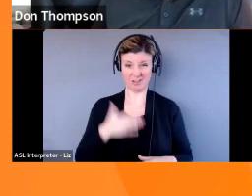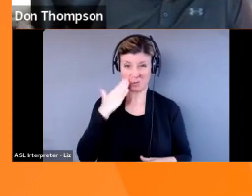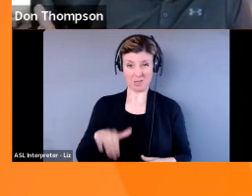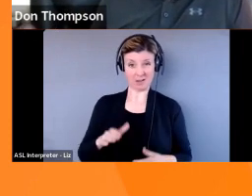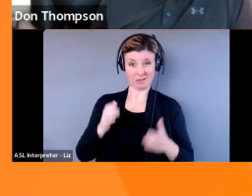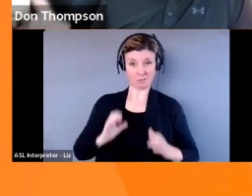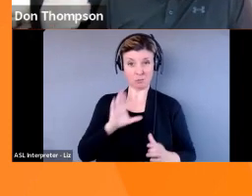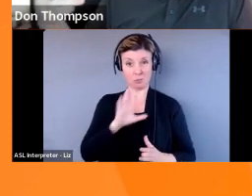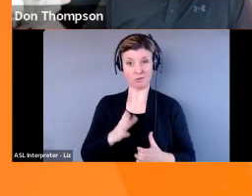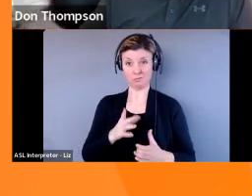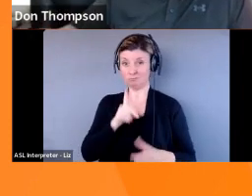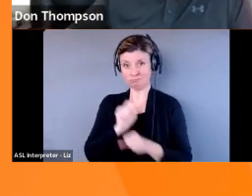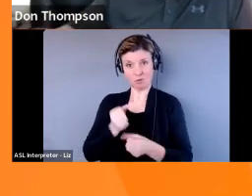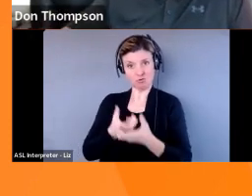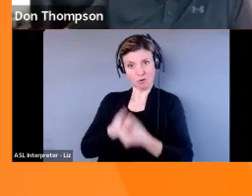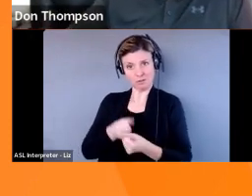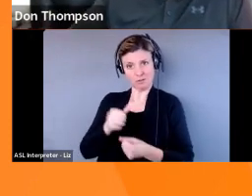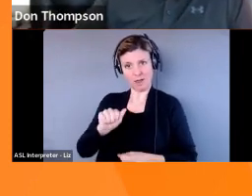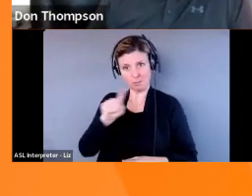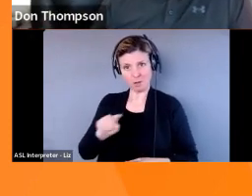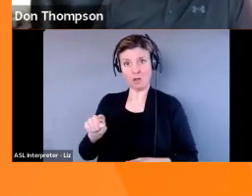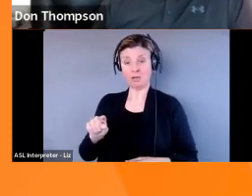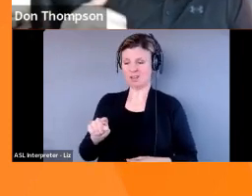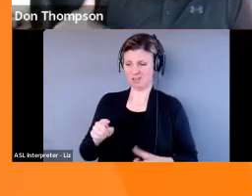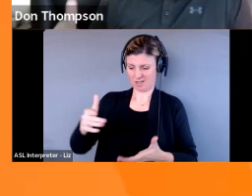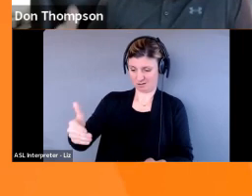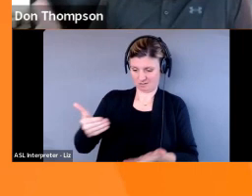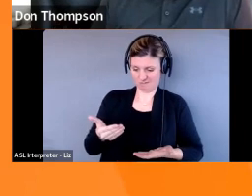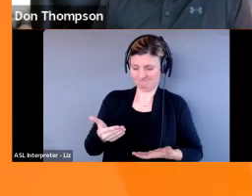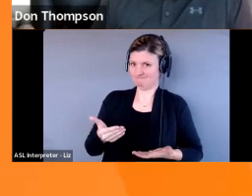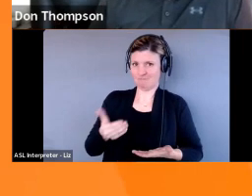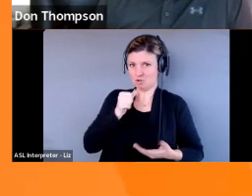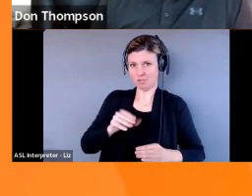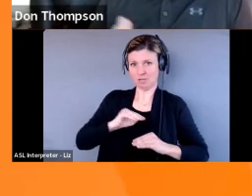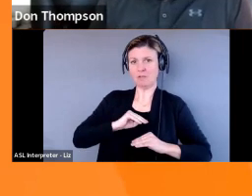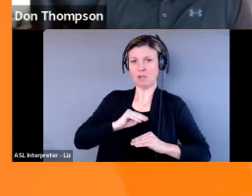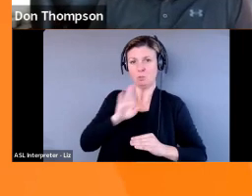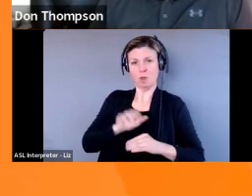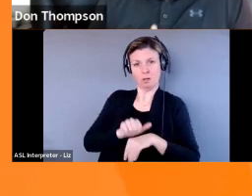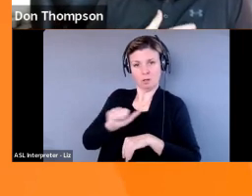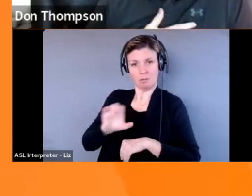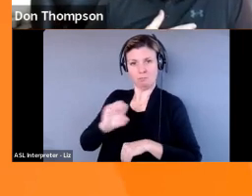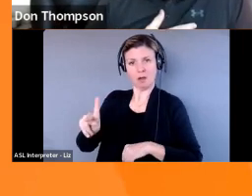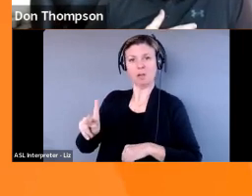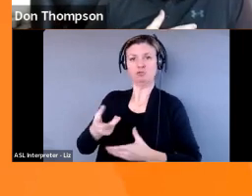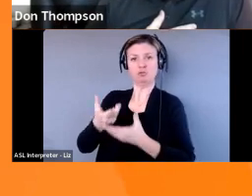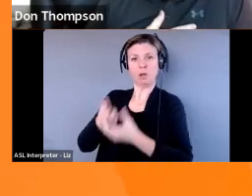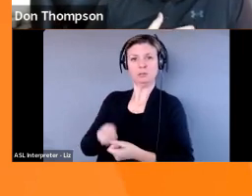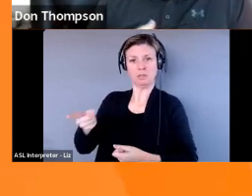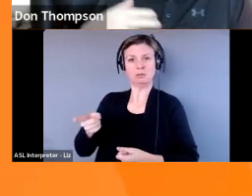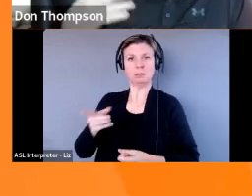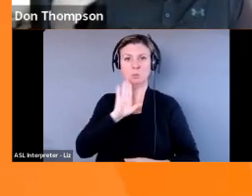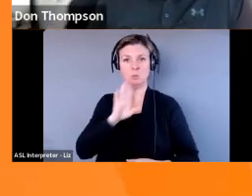Amazon to take product back more so than they would trust you themselves, because they know Amazon has their best interest in